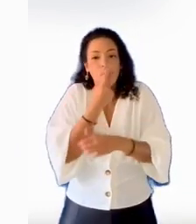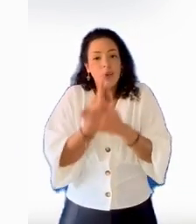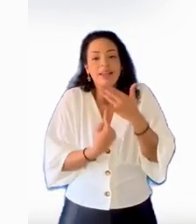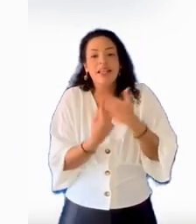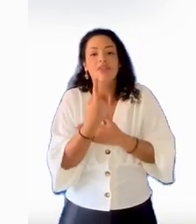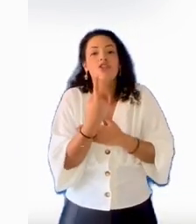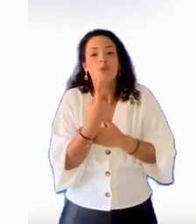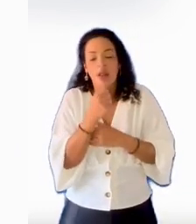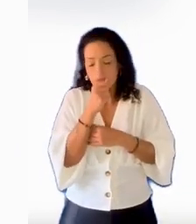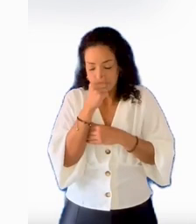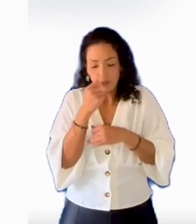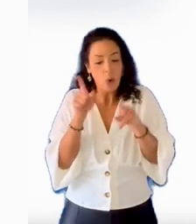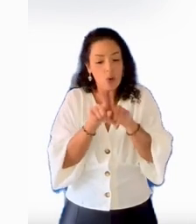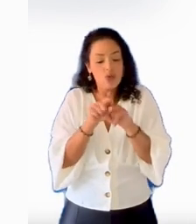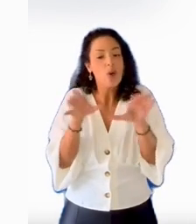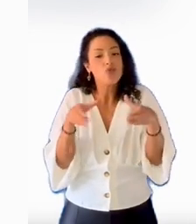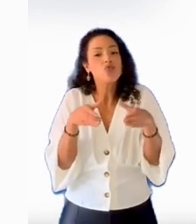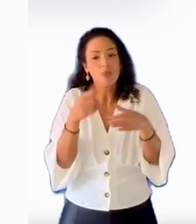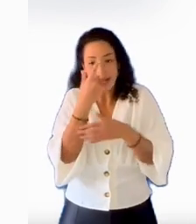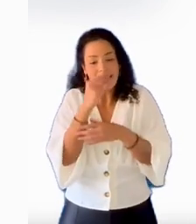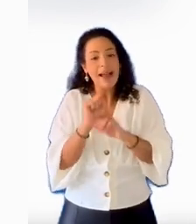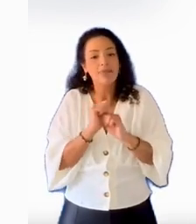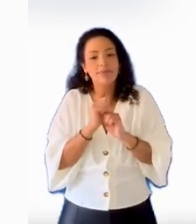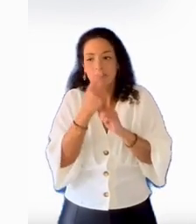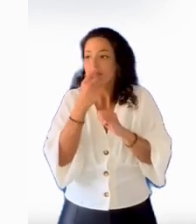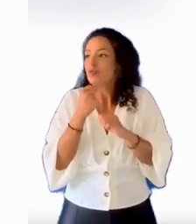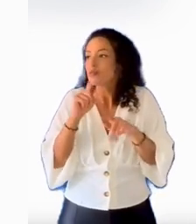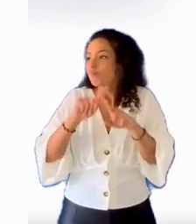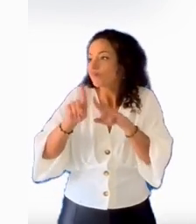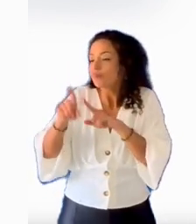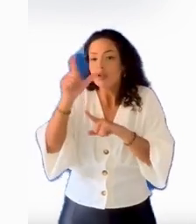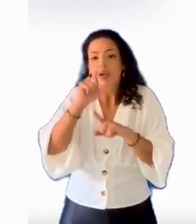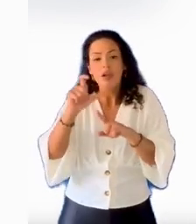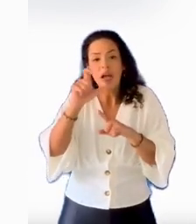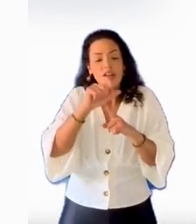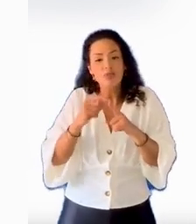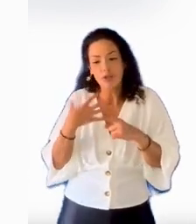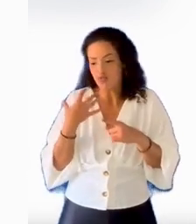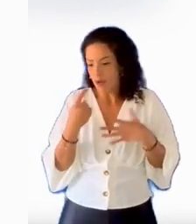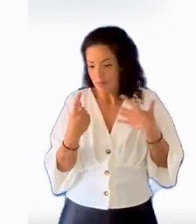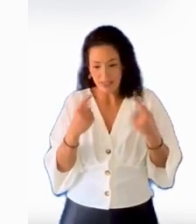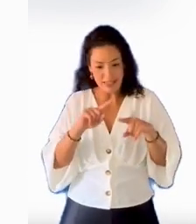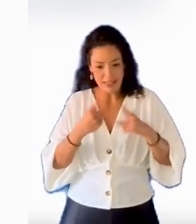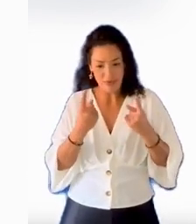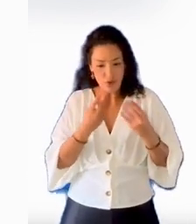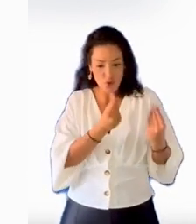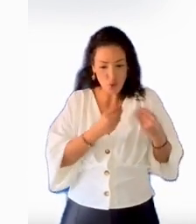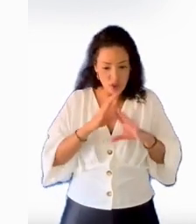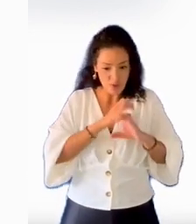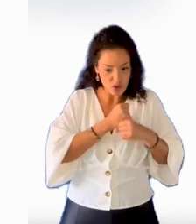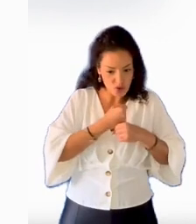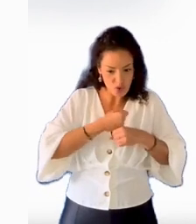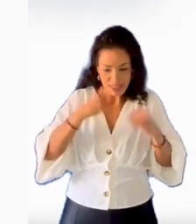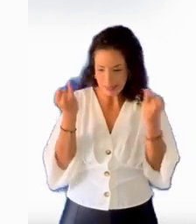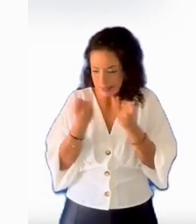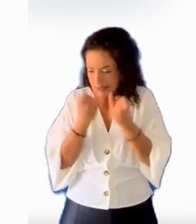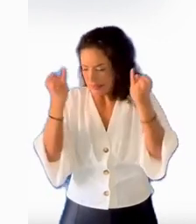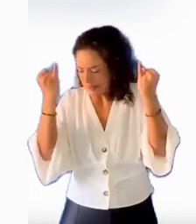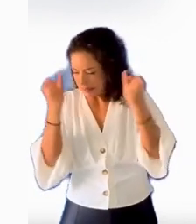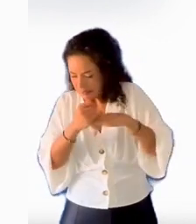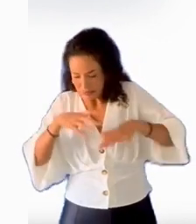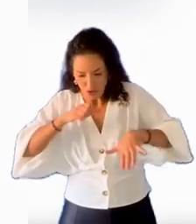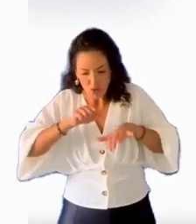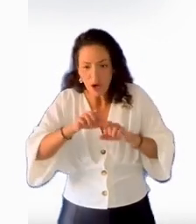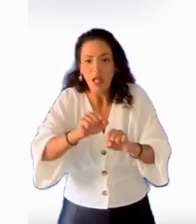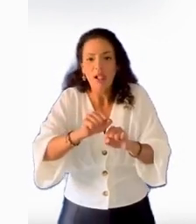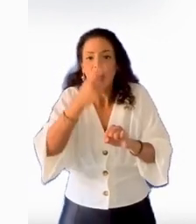individual basis or even in a group setting, and you can use different colours to represent different sources of stress, adversity and struggle. For